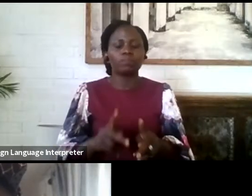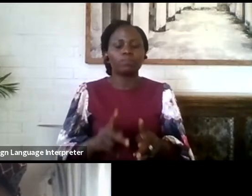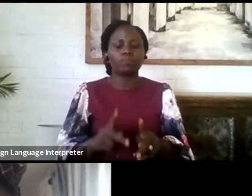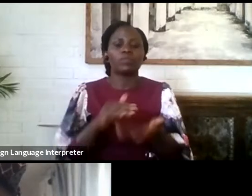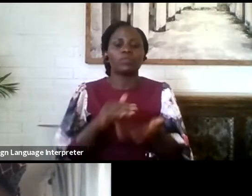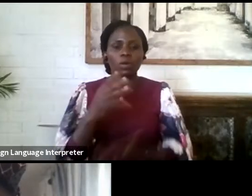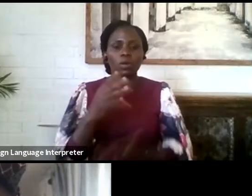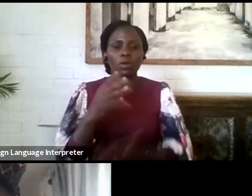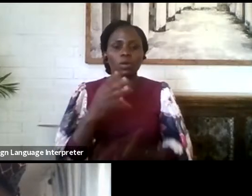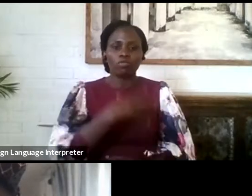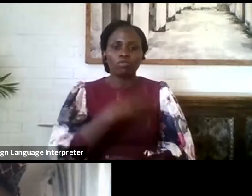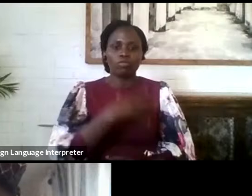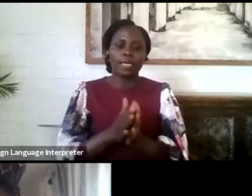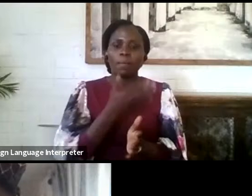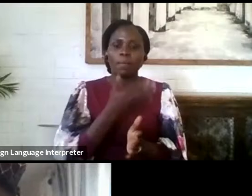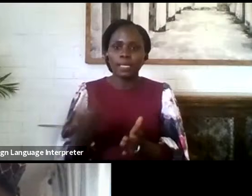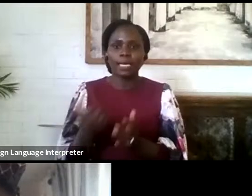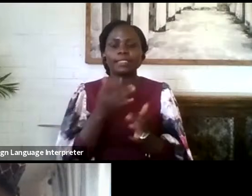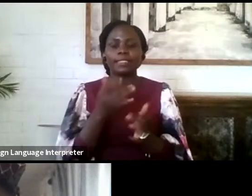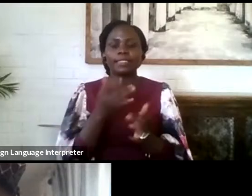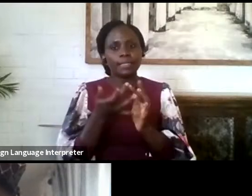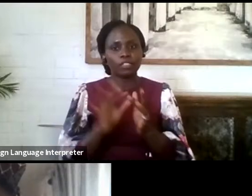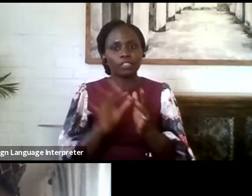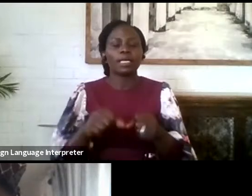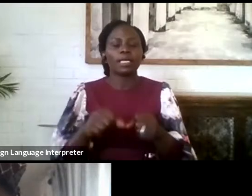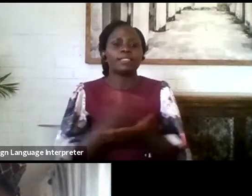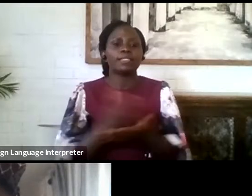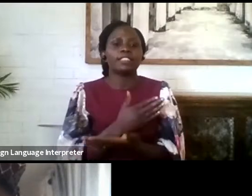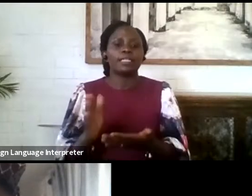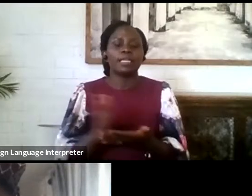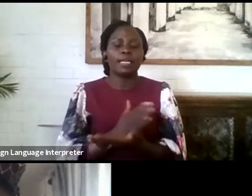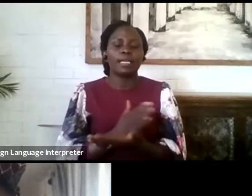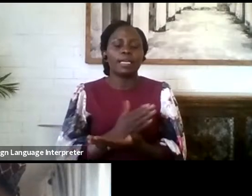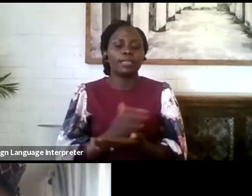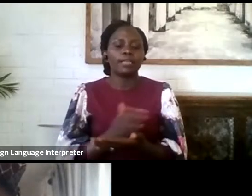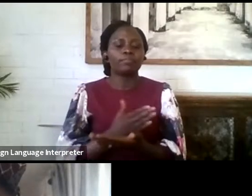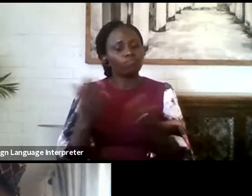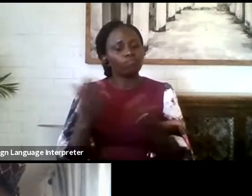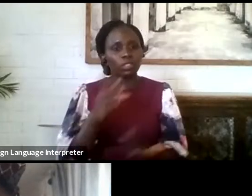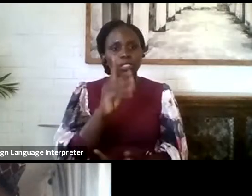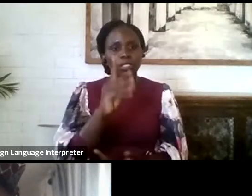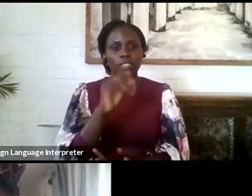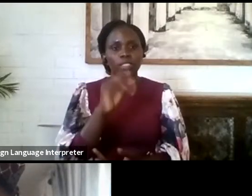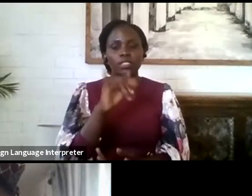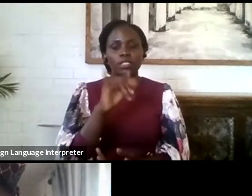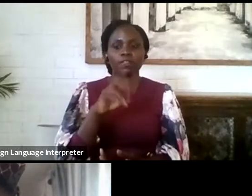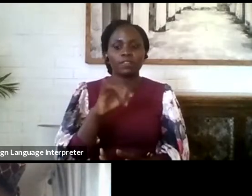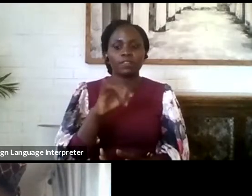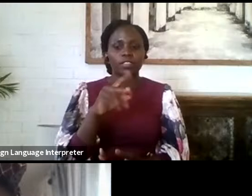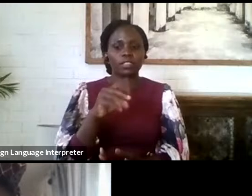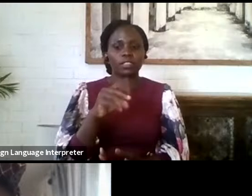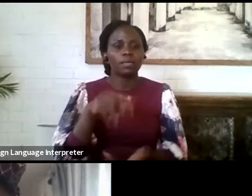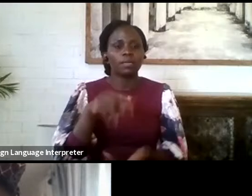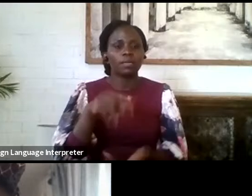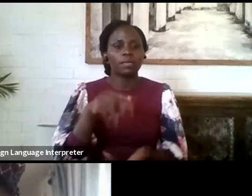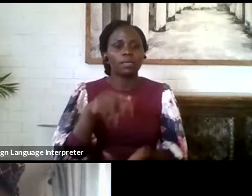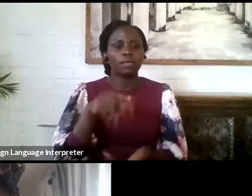to share in the dividends of a transformation. In effect, it must be inclusive and benefit everybody.